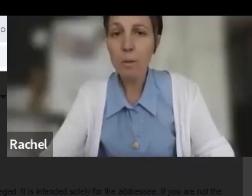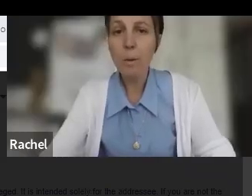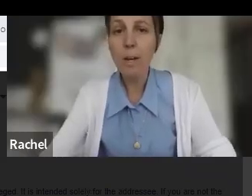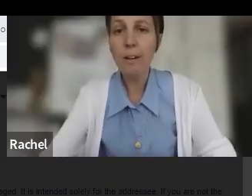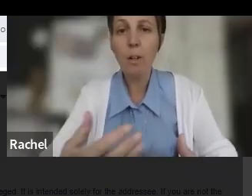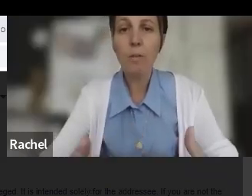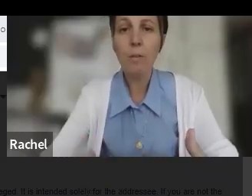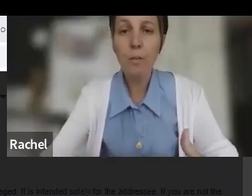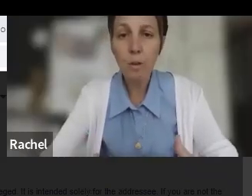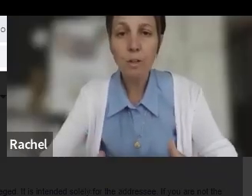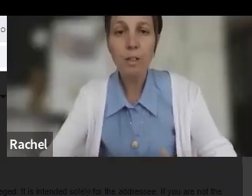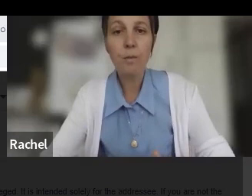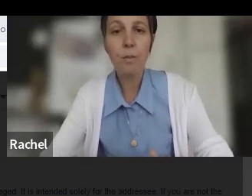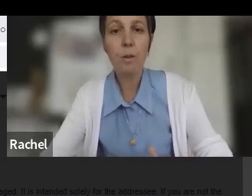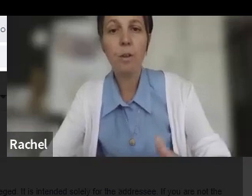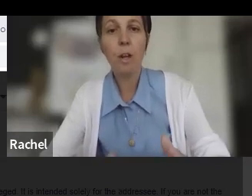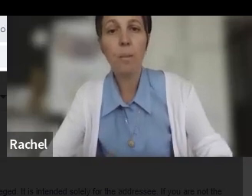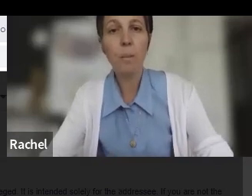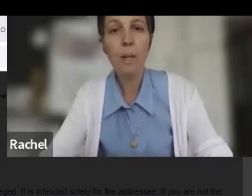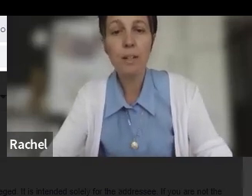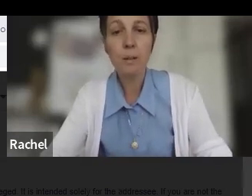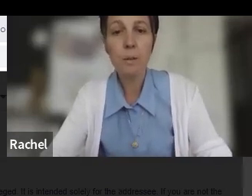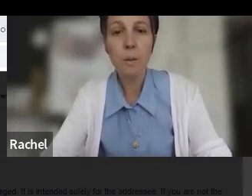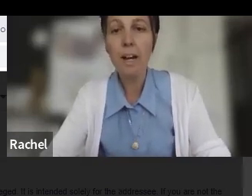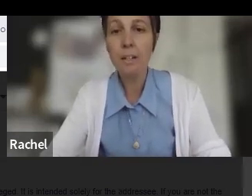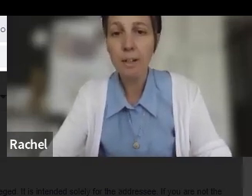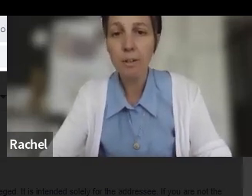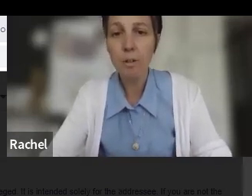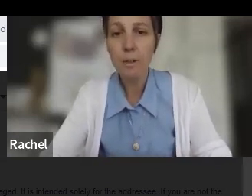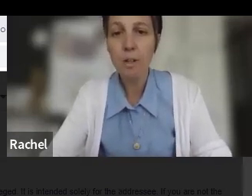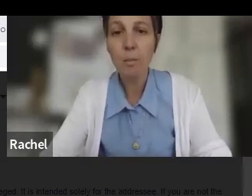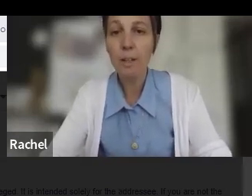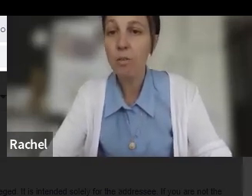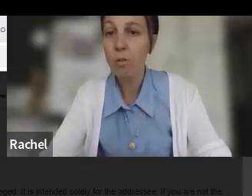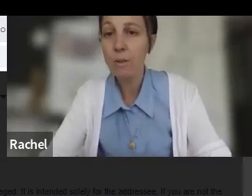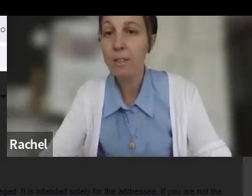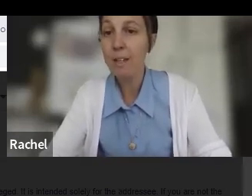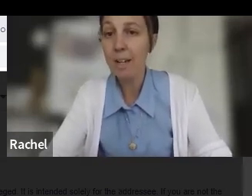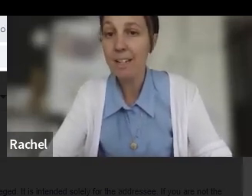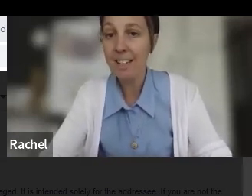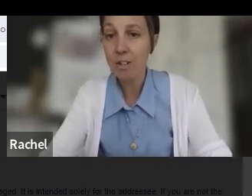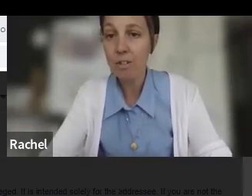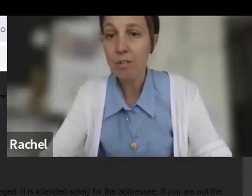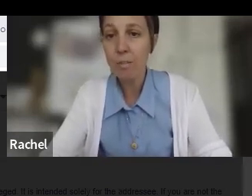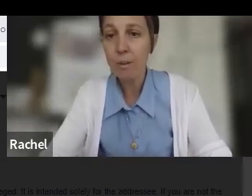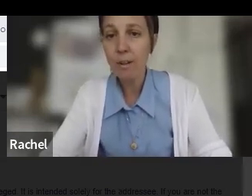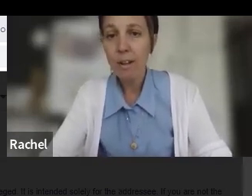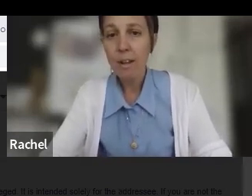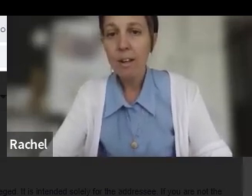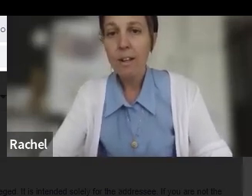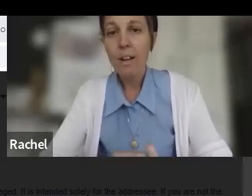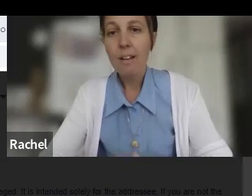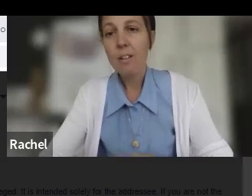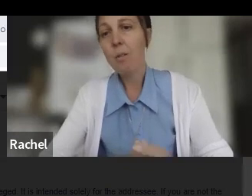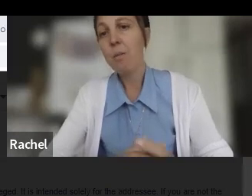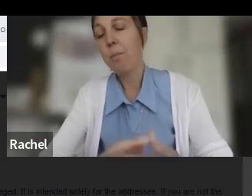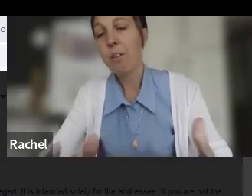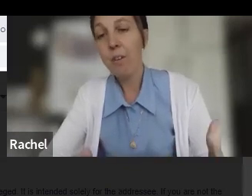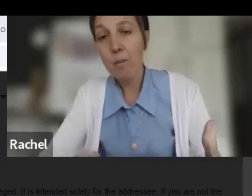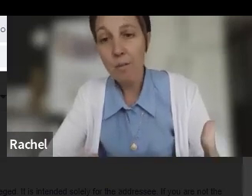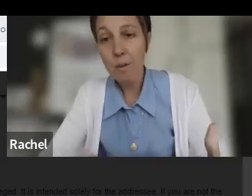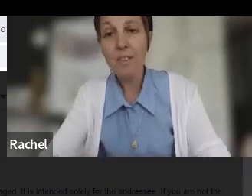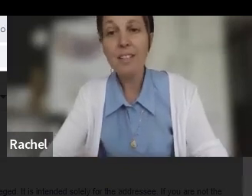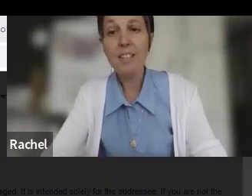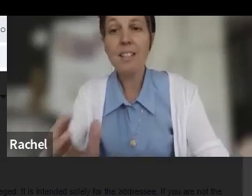popular group that we have a lot of referrals in for is quite a high demand group, is the complex trauma stabilization group. So a